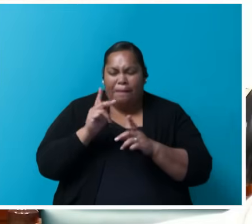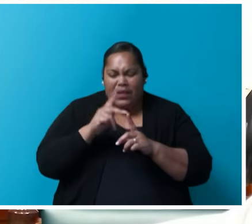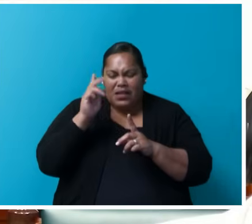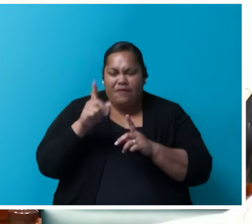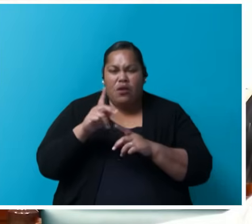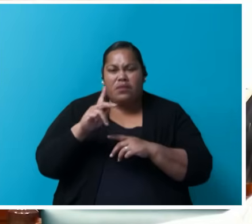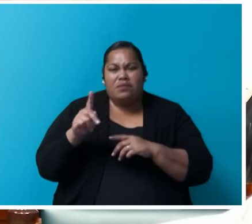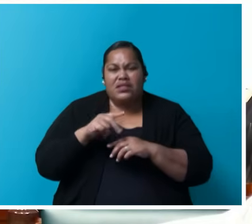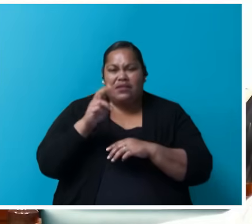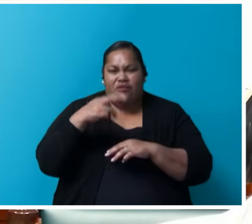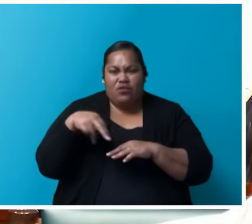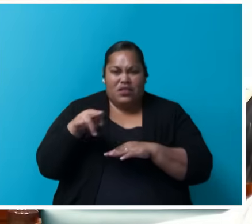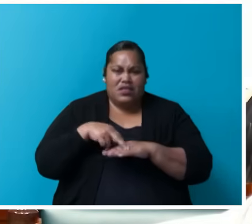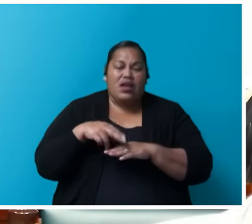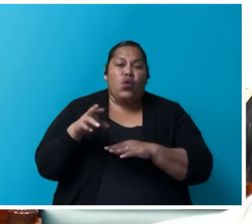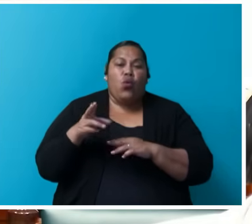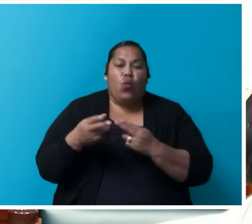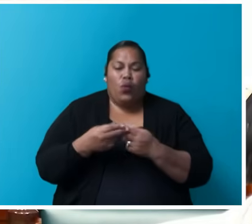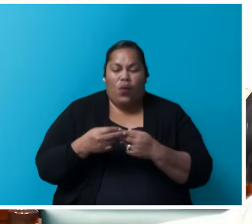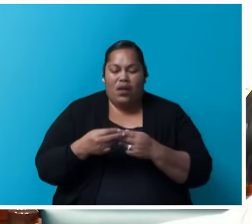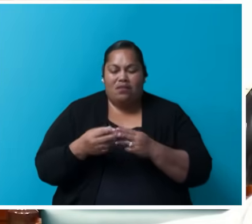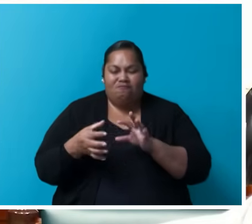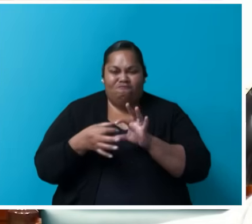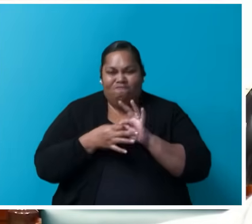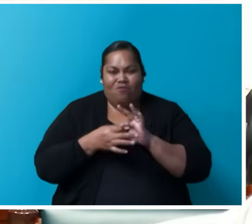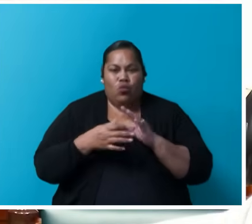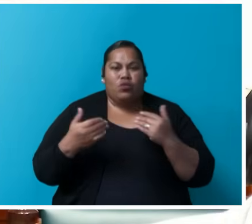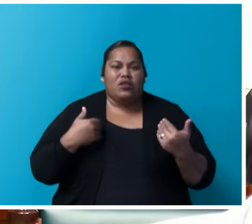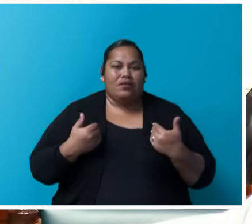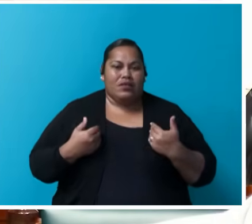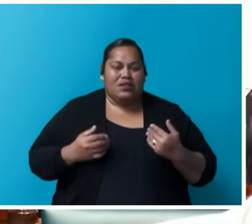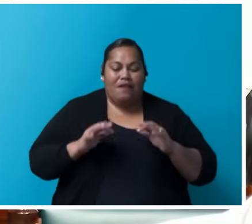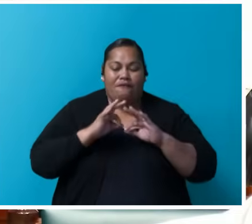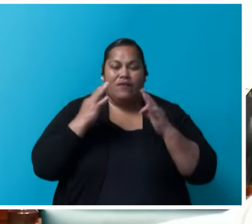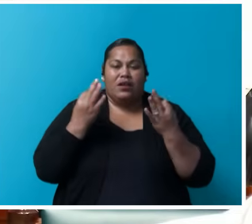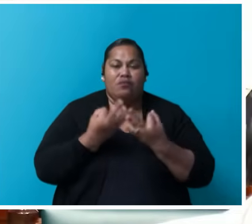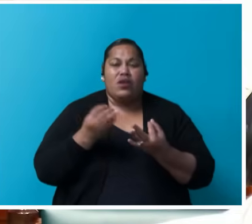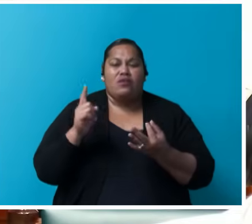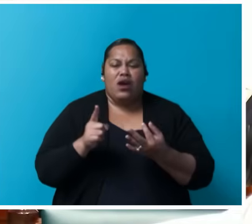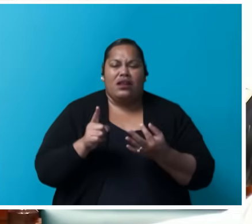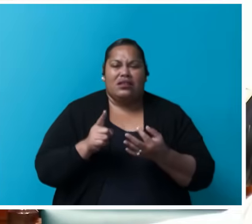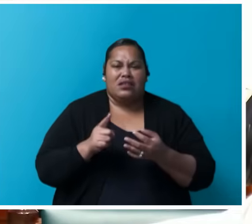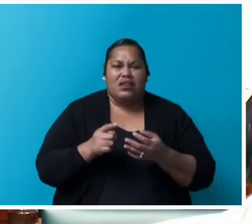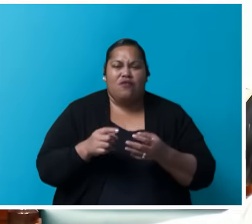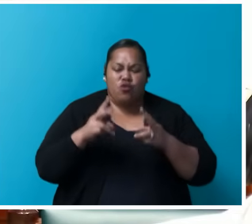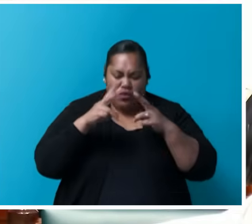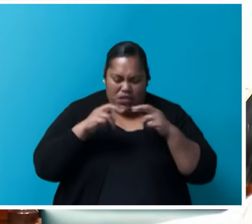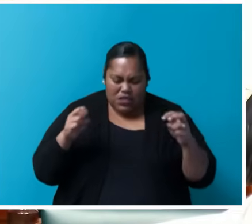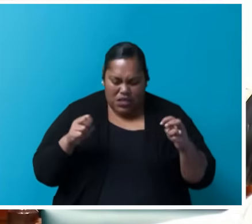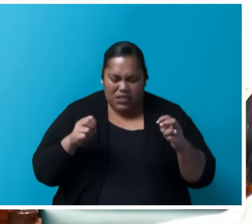collaborate with the university. The fellowship provides opportunities for research, teaching, and cultural